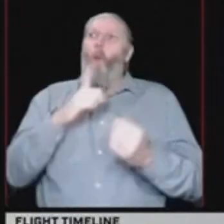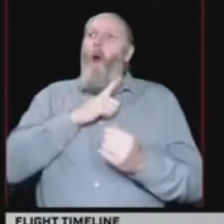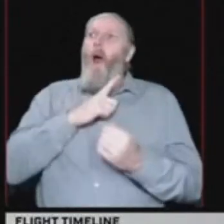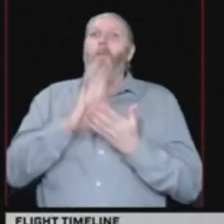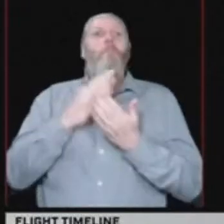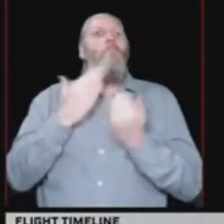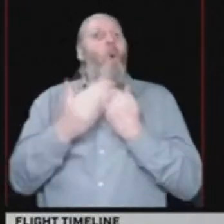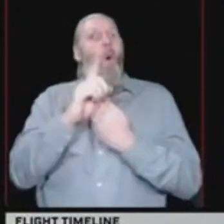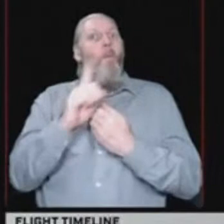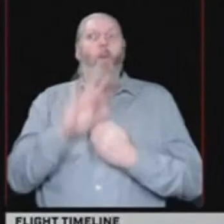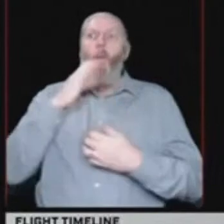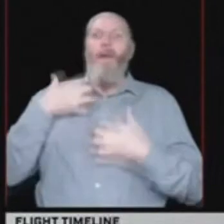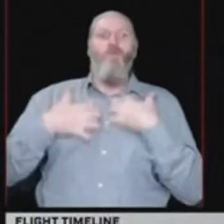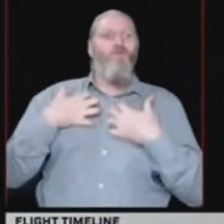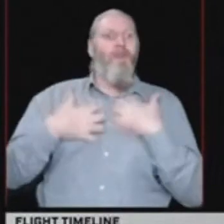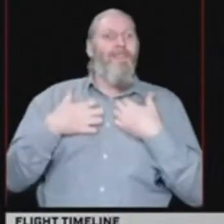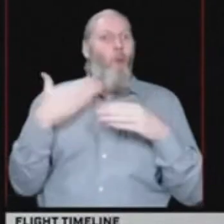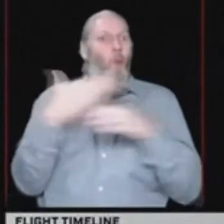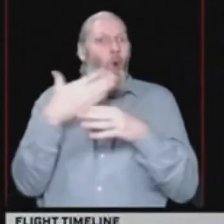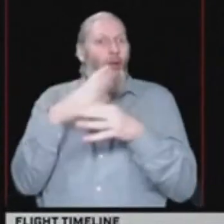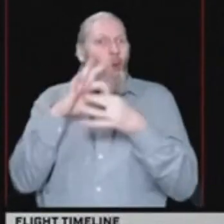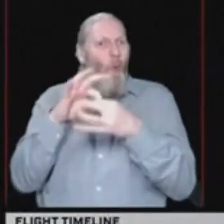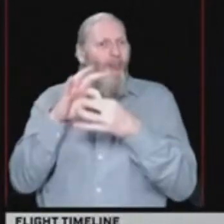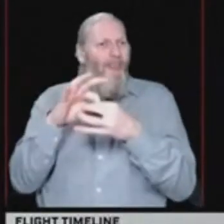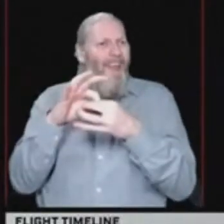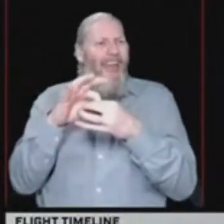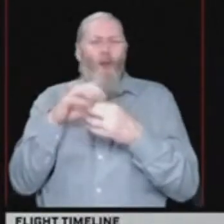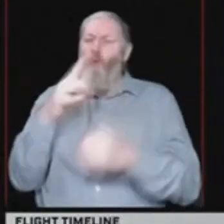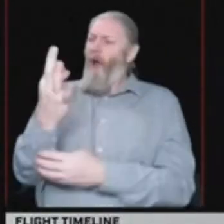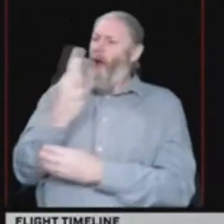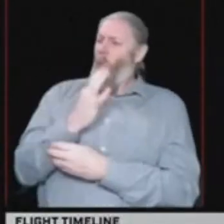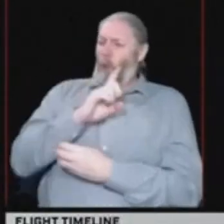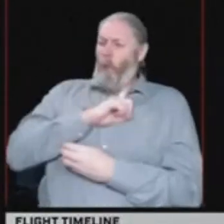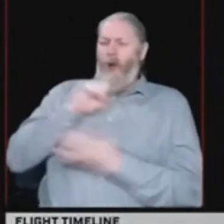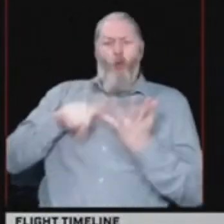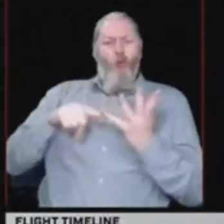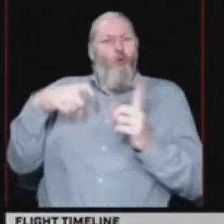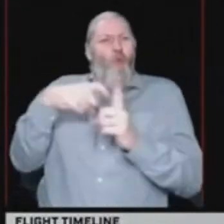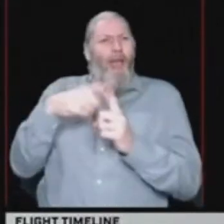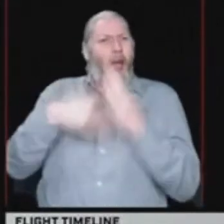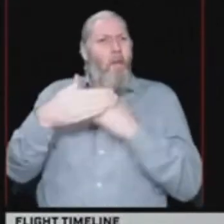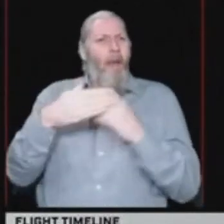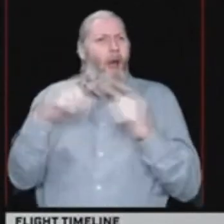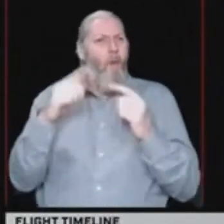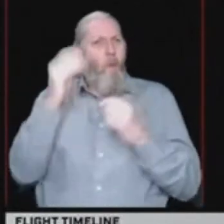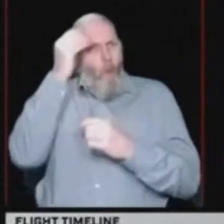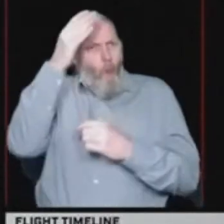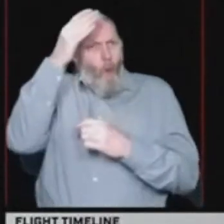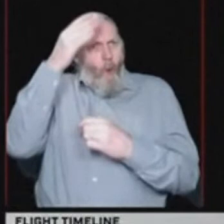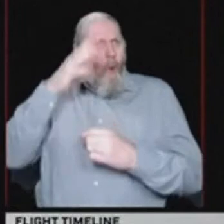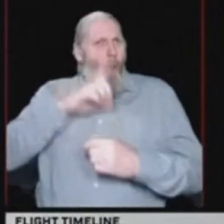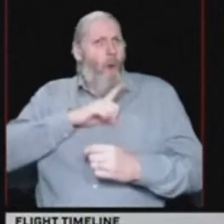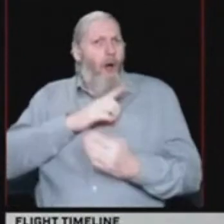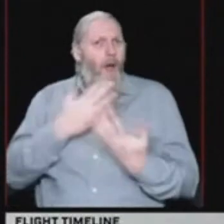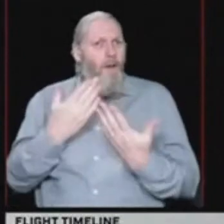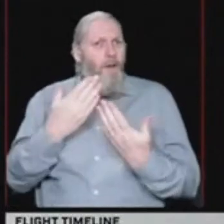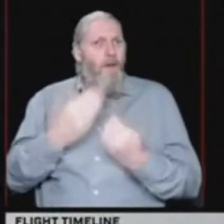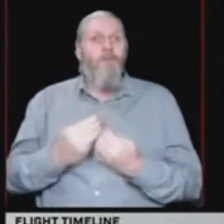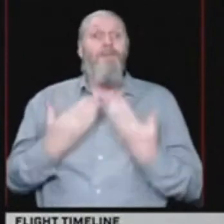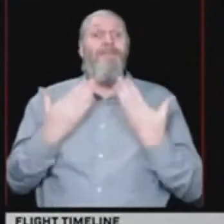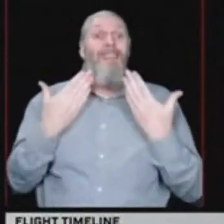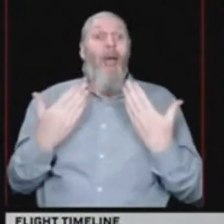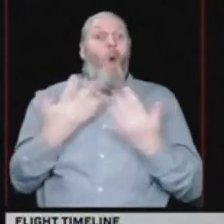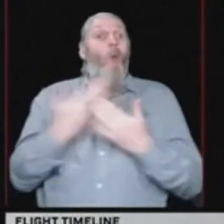the sensible question of why the UK. Well, it happens that particularly for the type of satellites which are increasingly getting launched, a lot of these